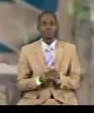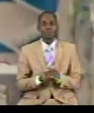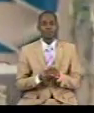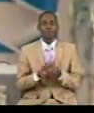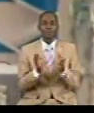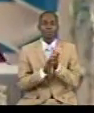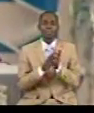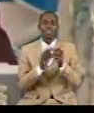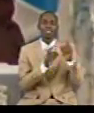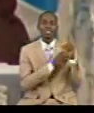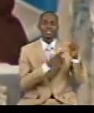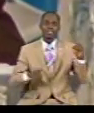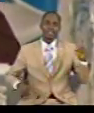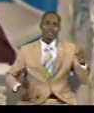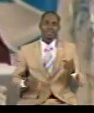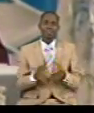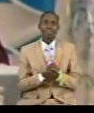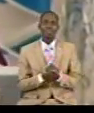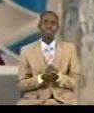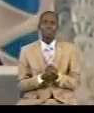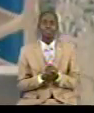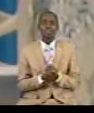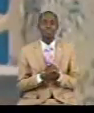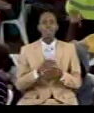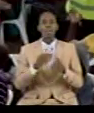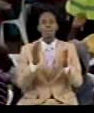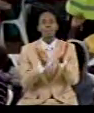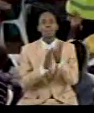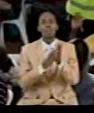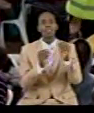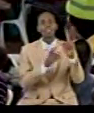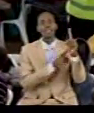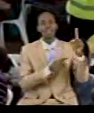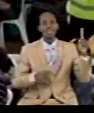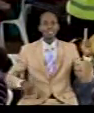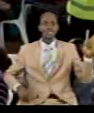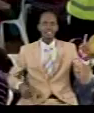Lord. I said, praise the Lord.